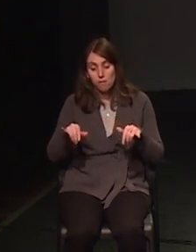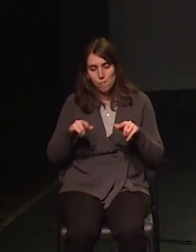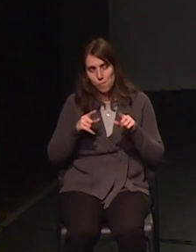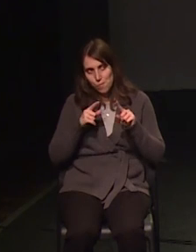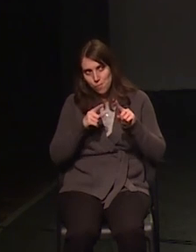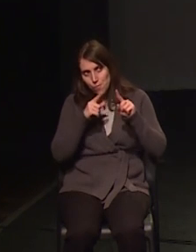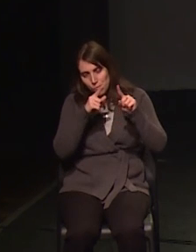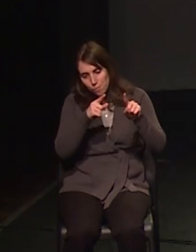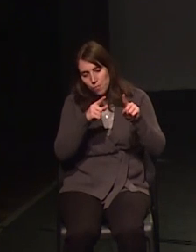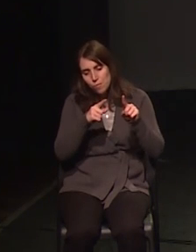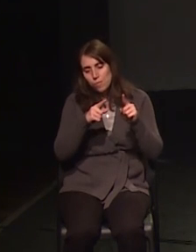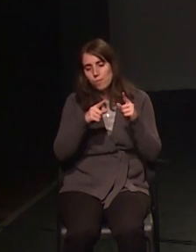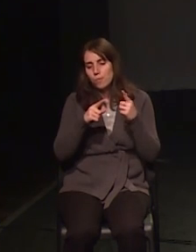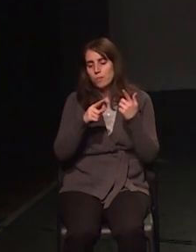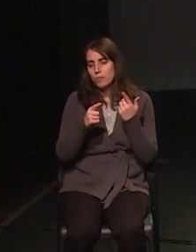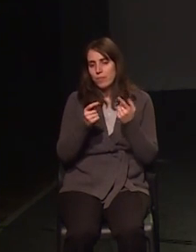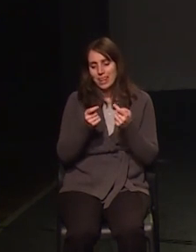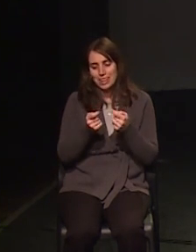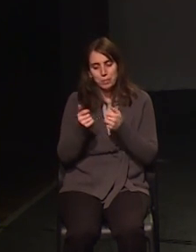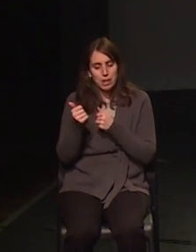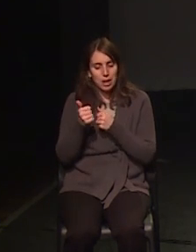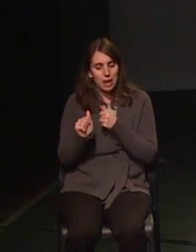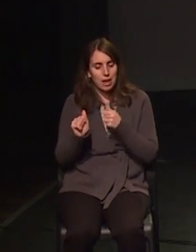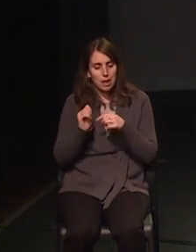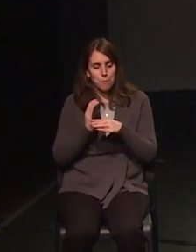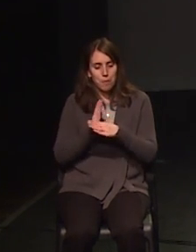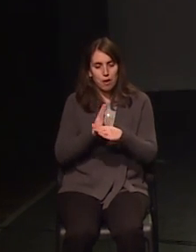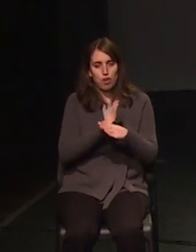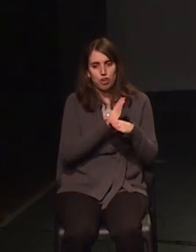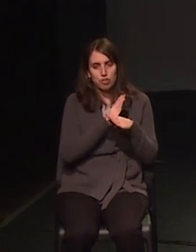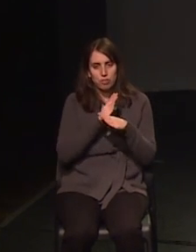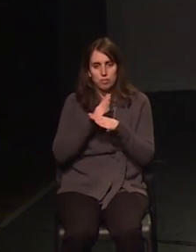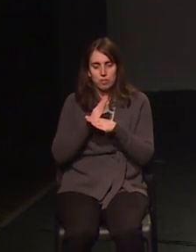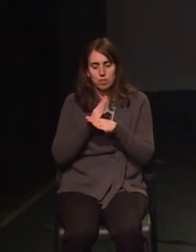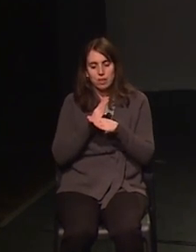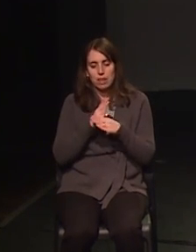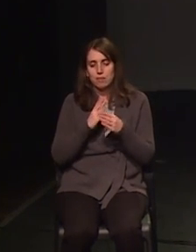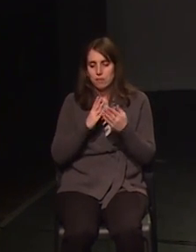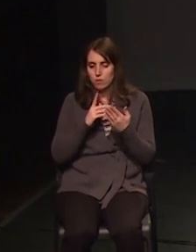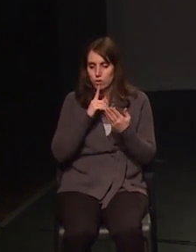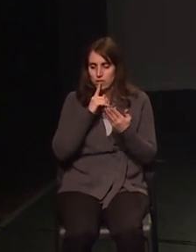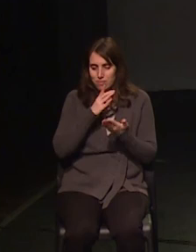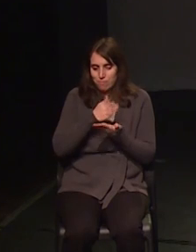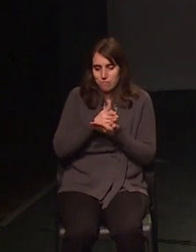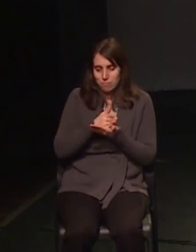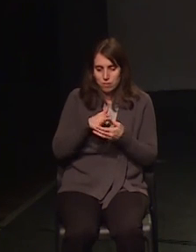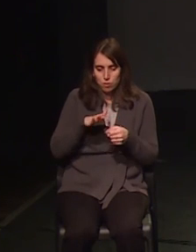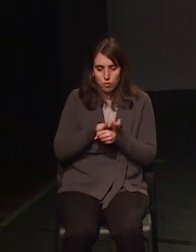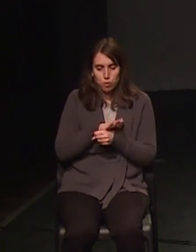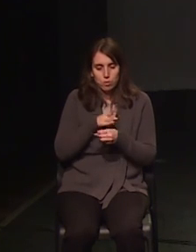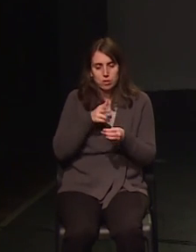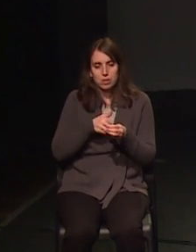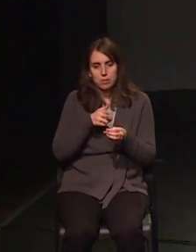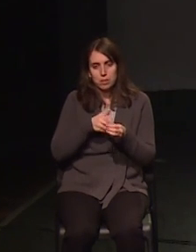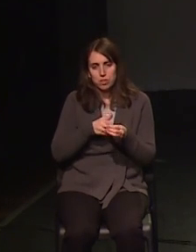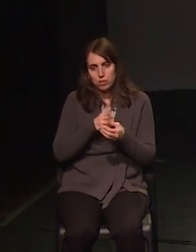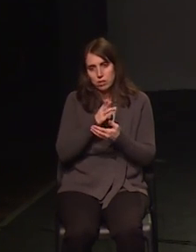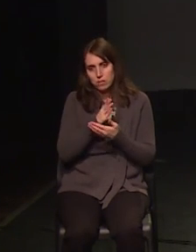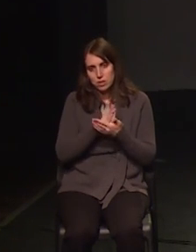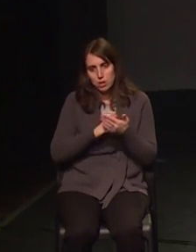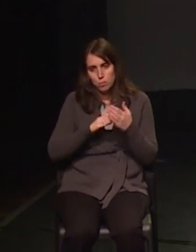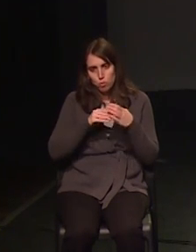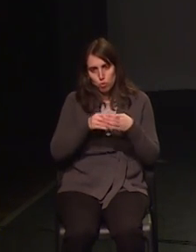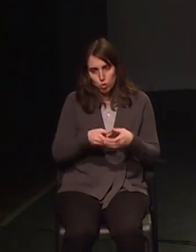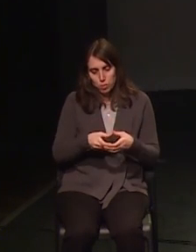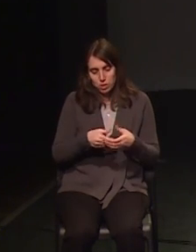and eliminate barriers that have prevented the full participation of some groups. And I'll end